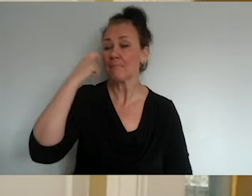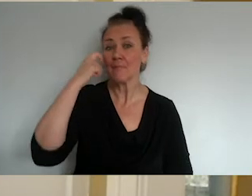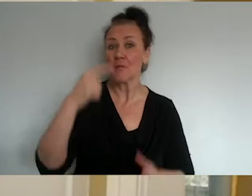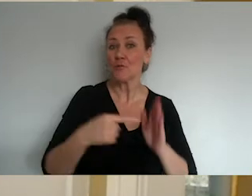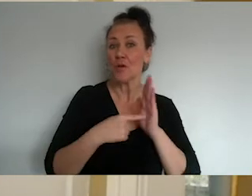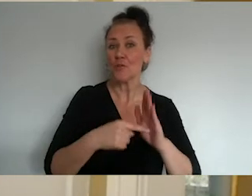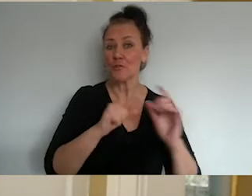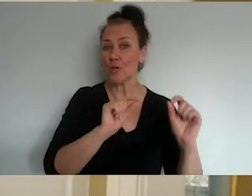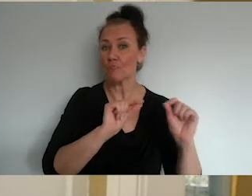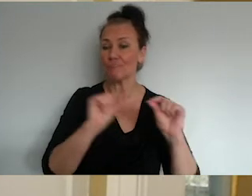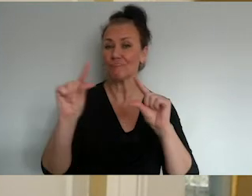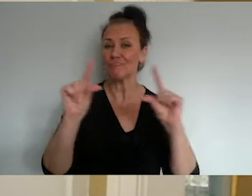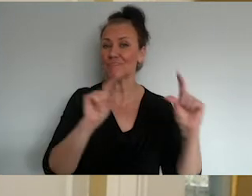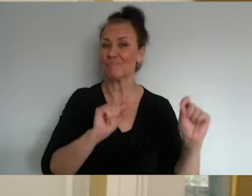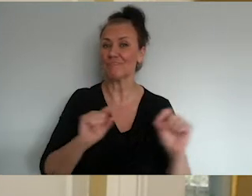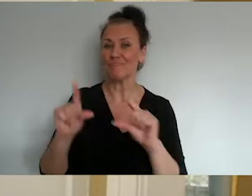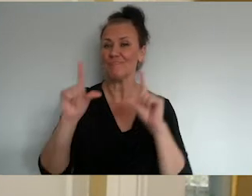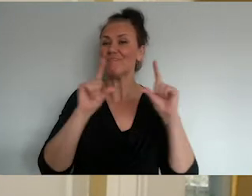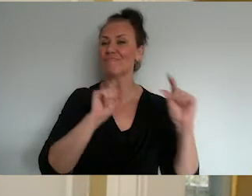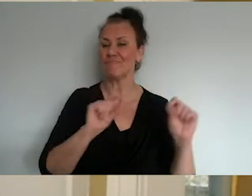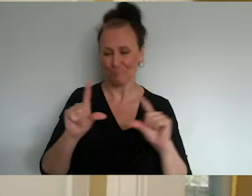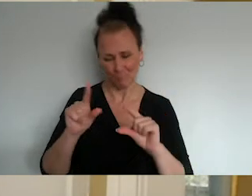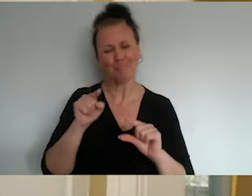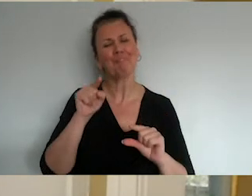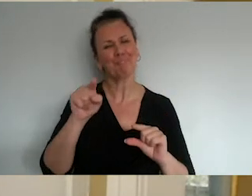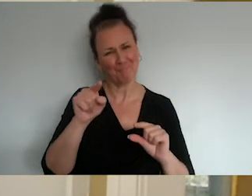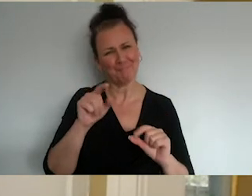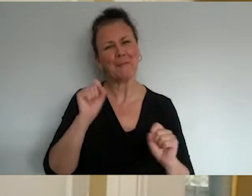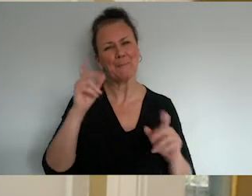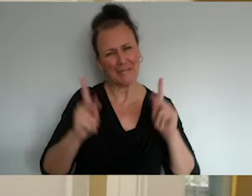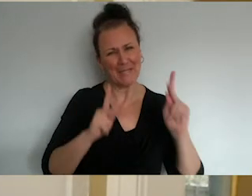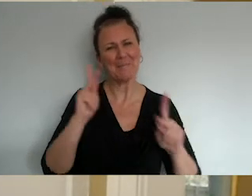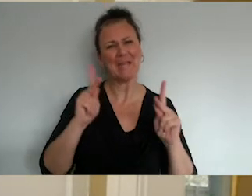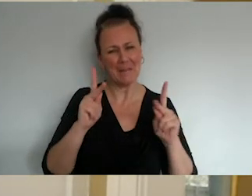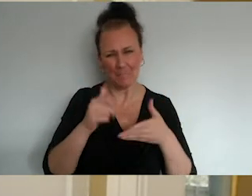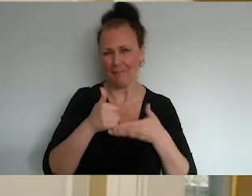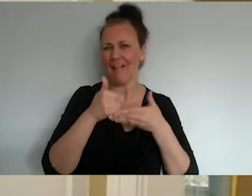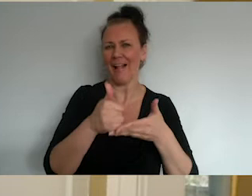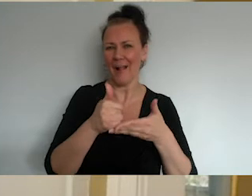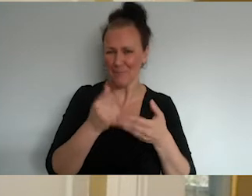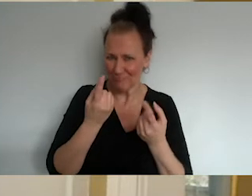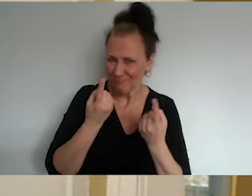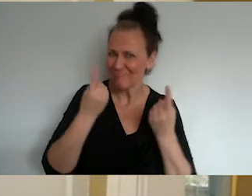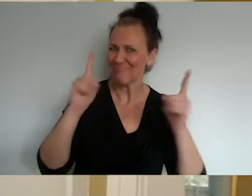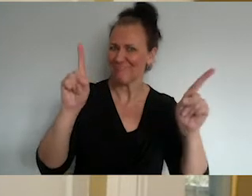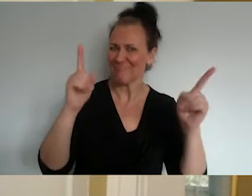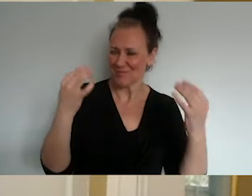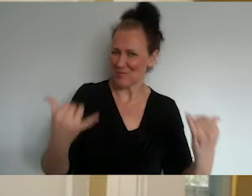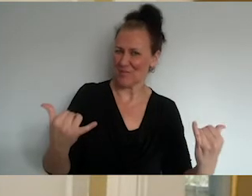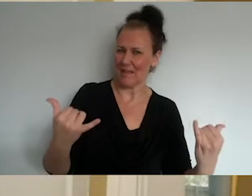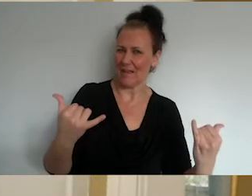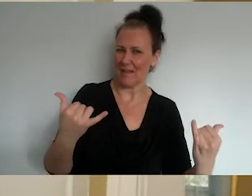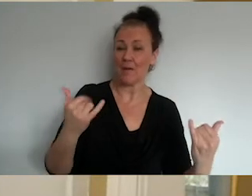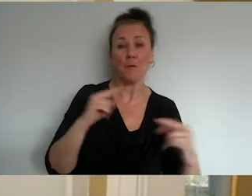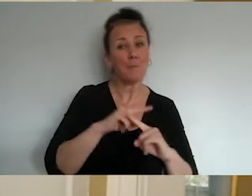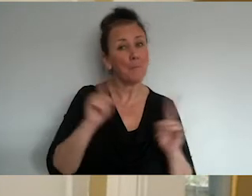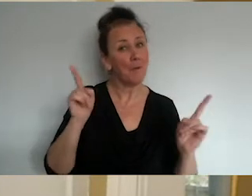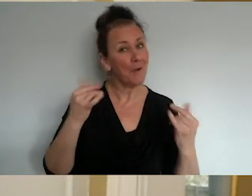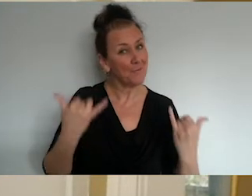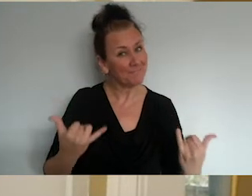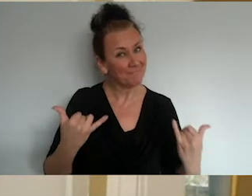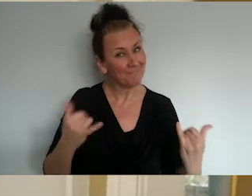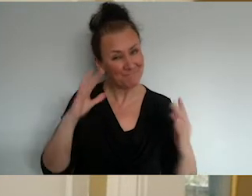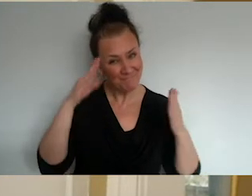what Teachers College is today. Many, many people are responsible for the wonderful things you saw in the video, but I want to